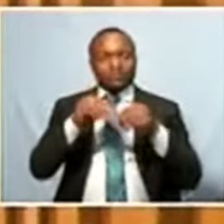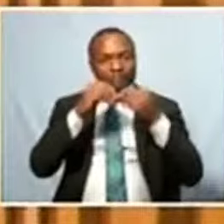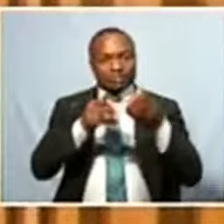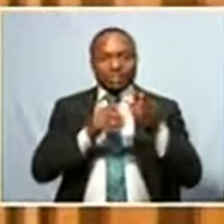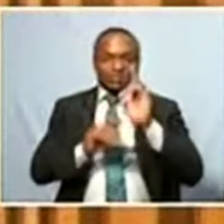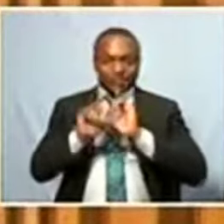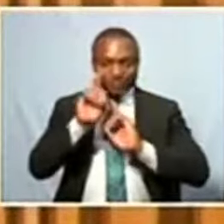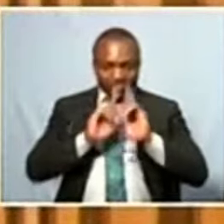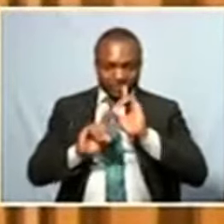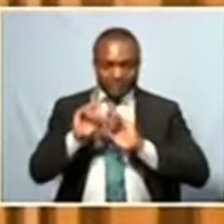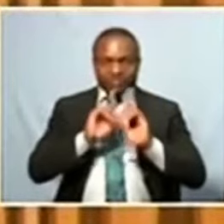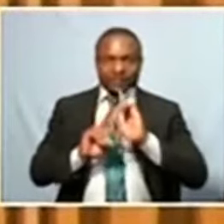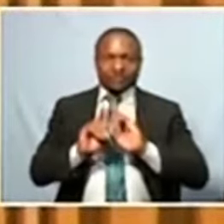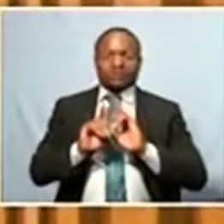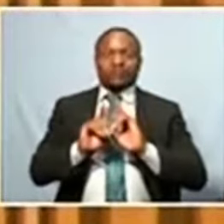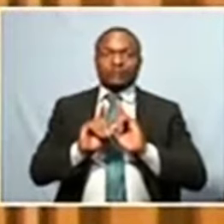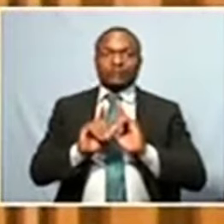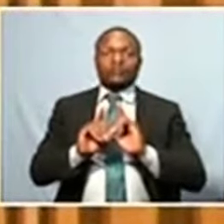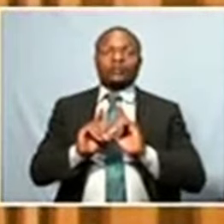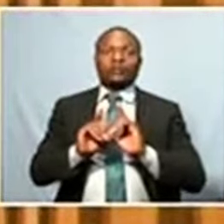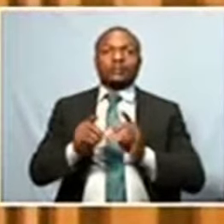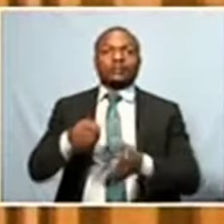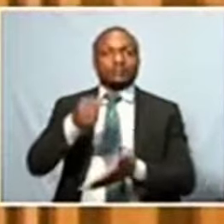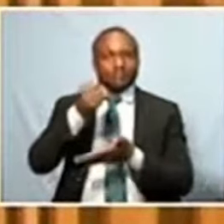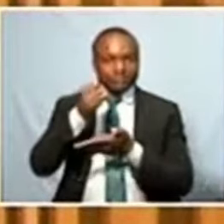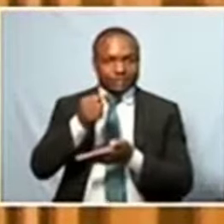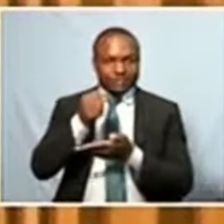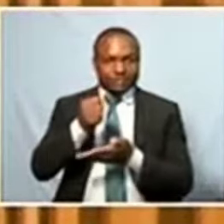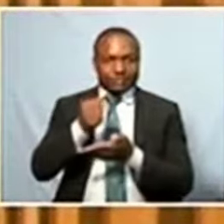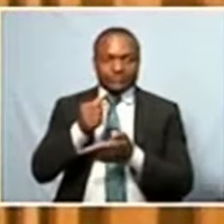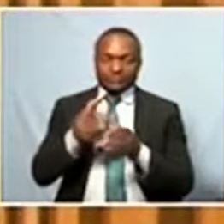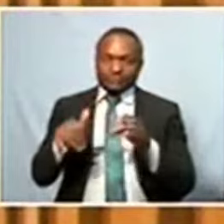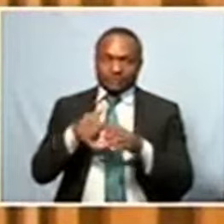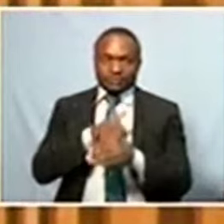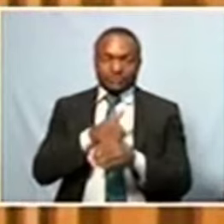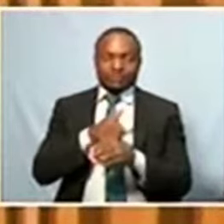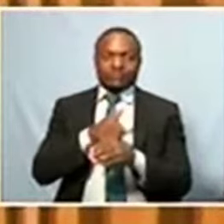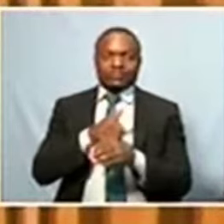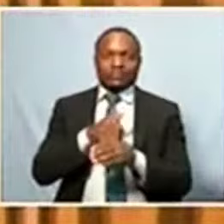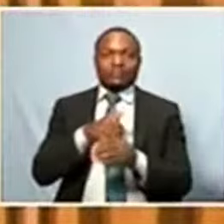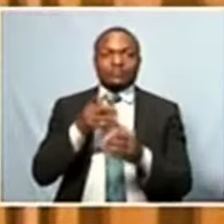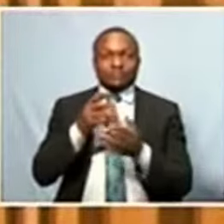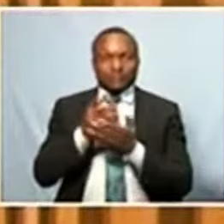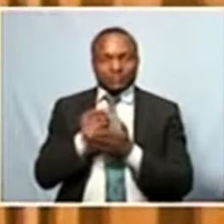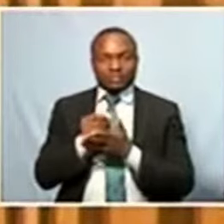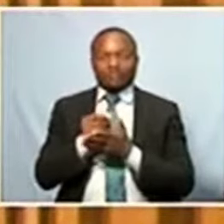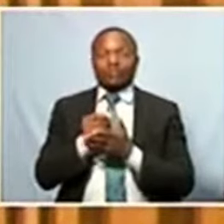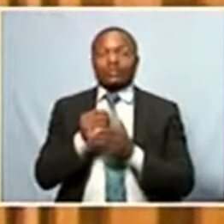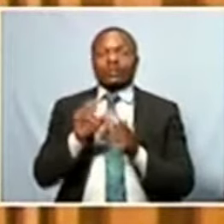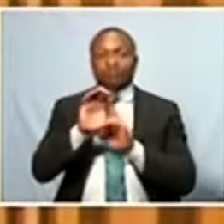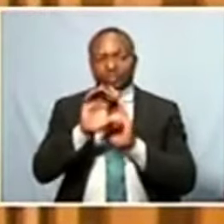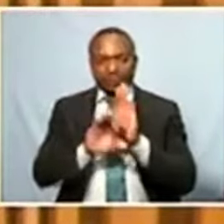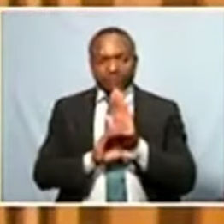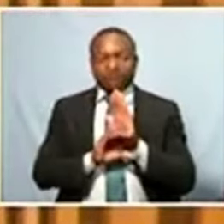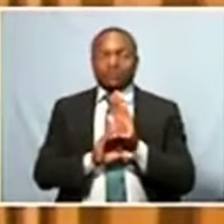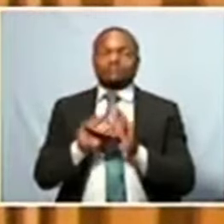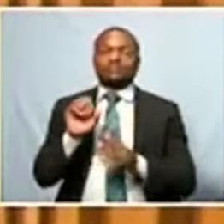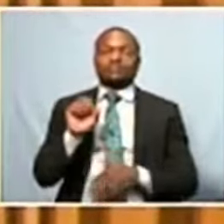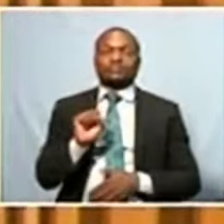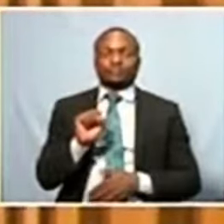the consideration of estimates of revenue and expenditure, including capital and constitutional and